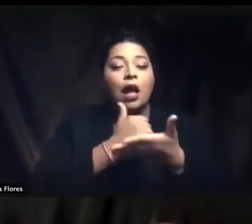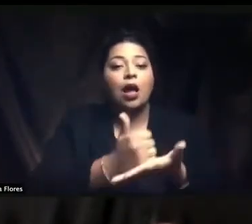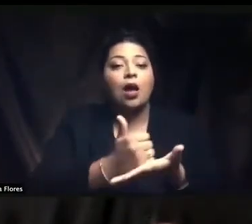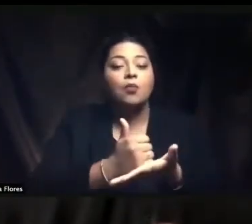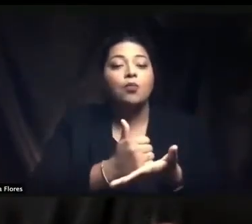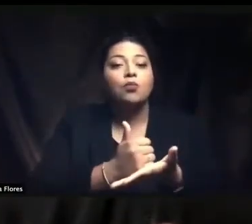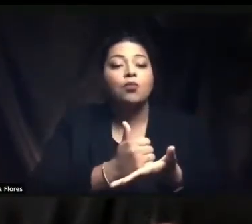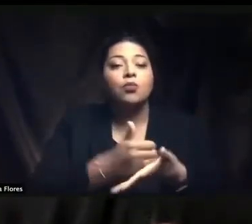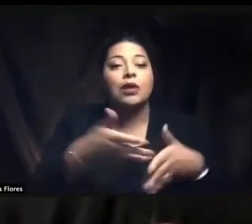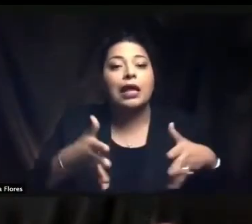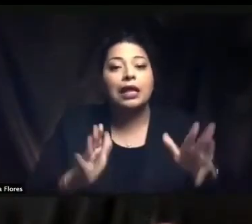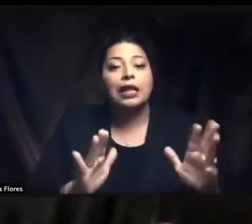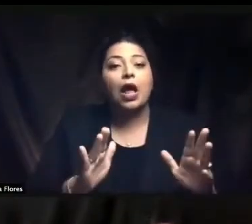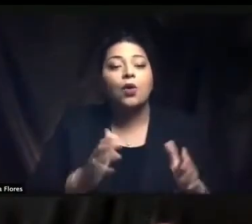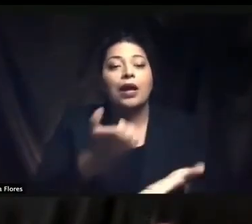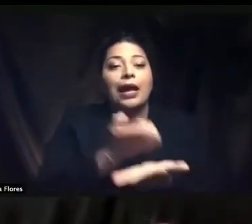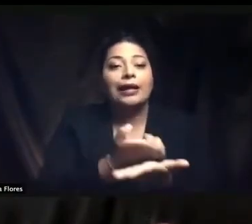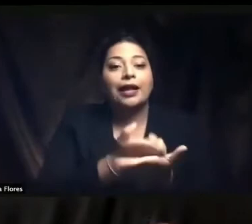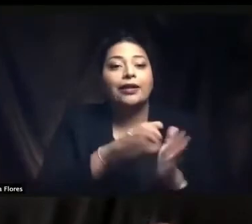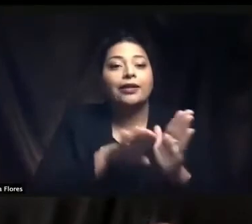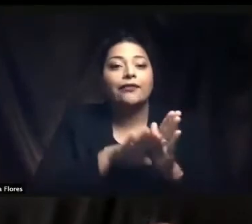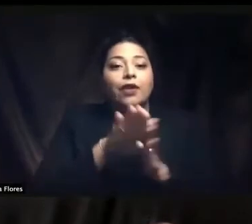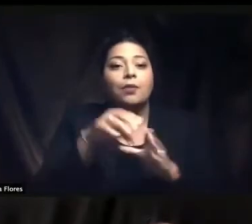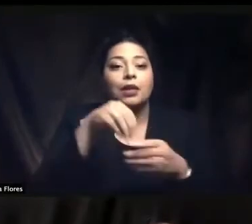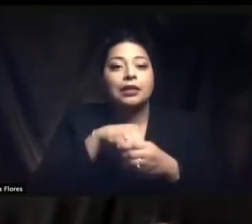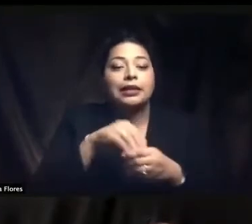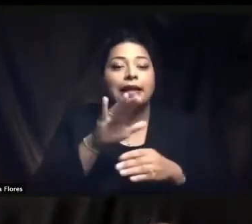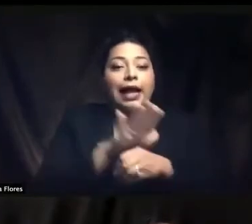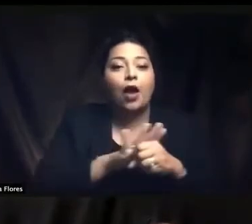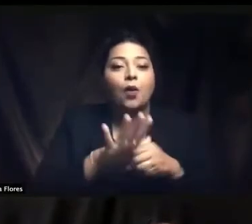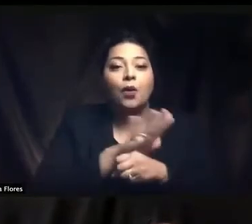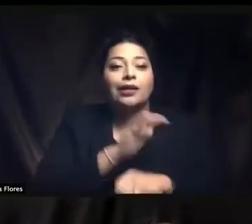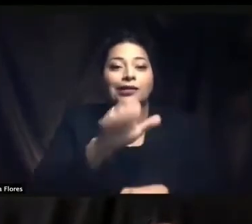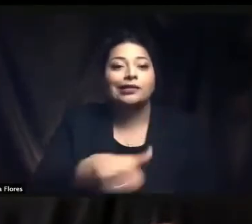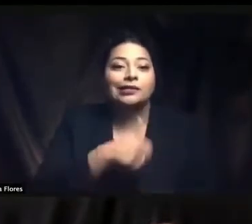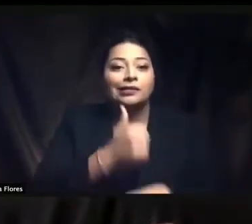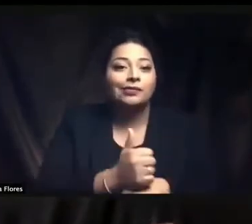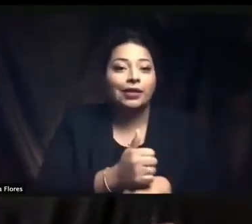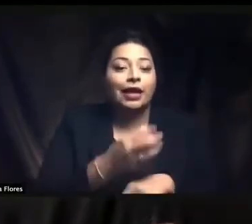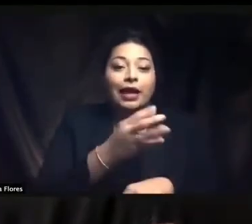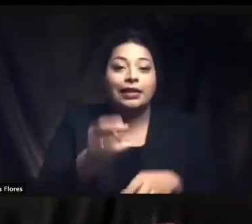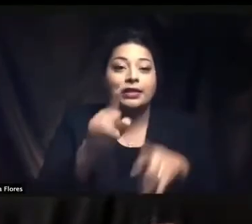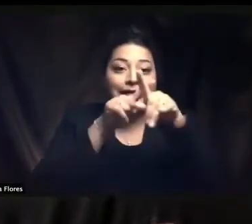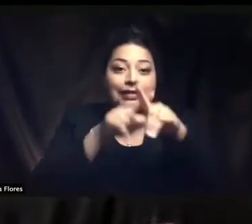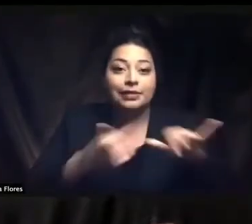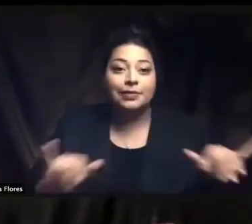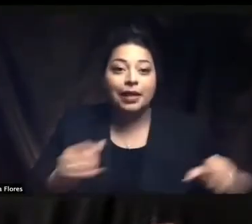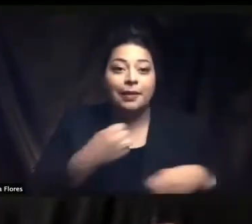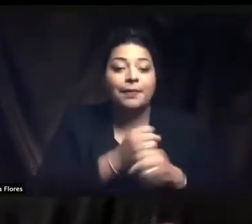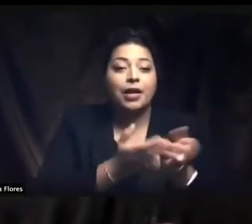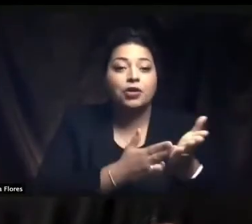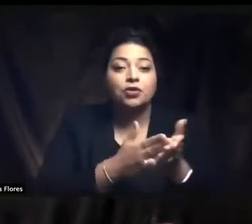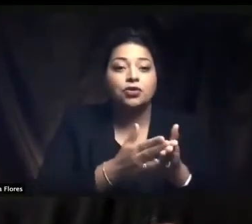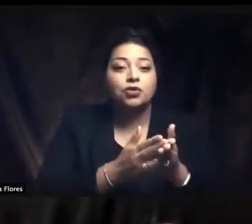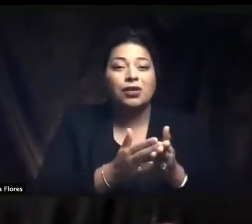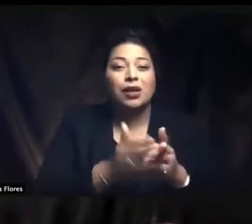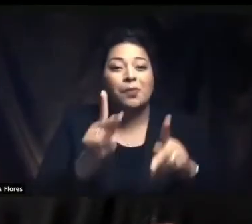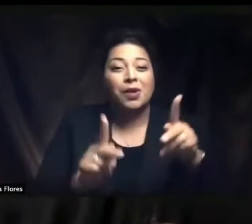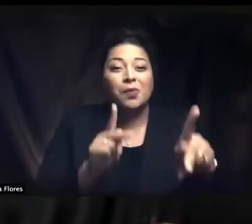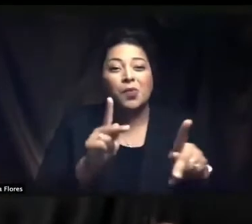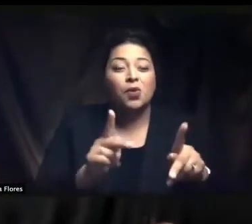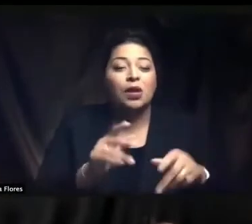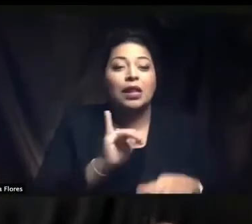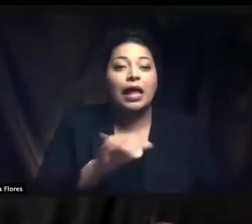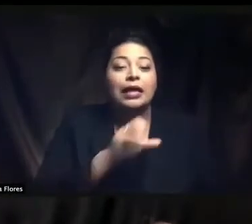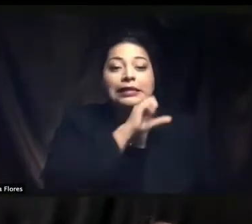the building and economic development in the area to take place, while at the same time ensuring that our most vulnerable citizens, which are our